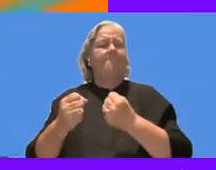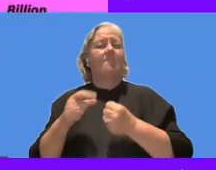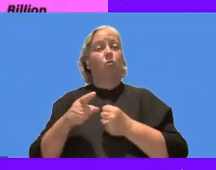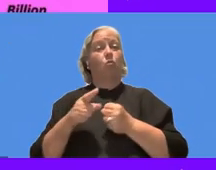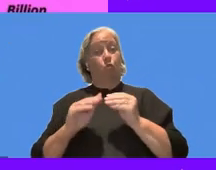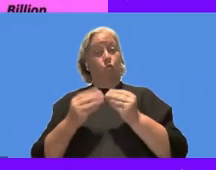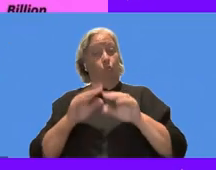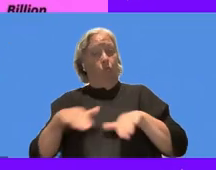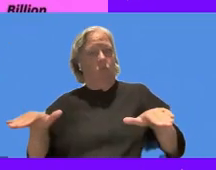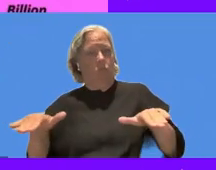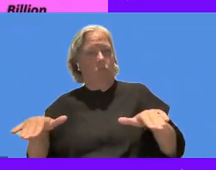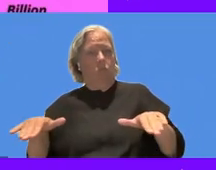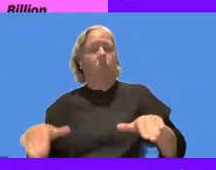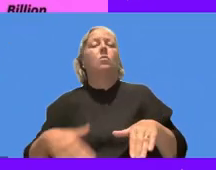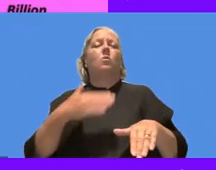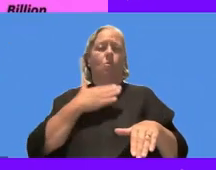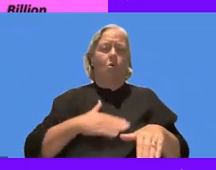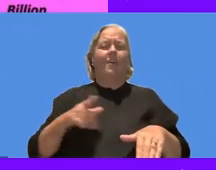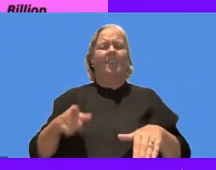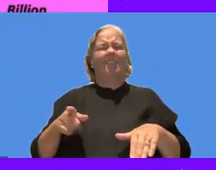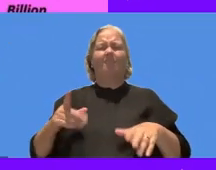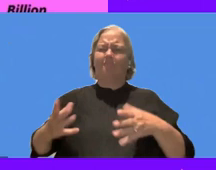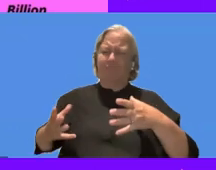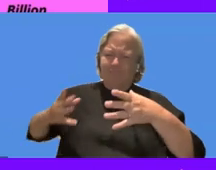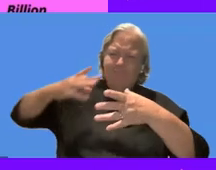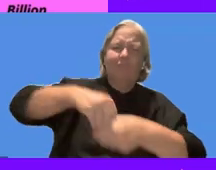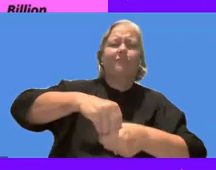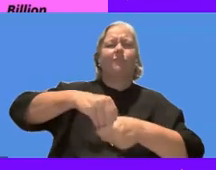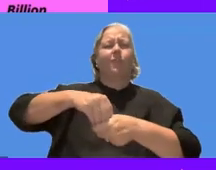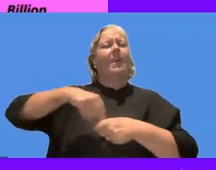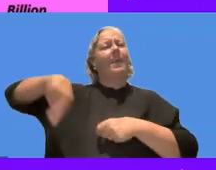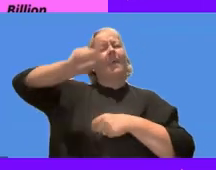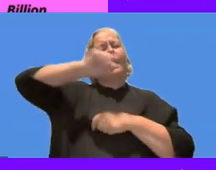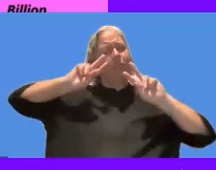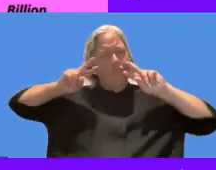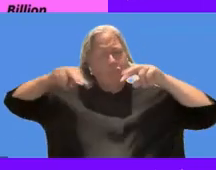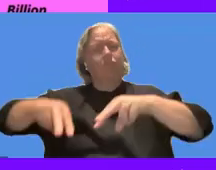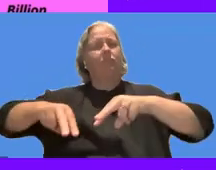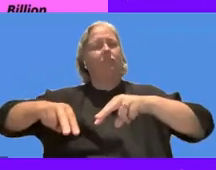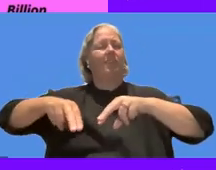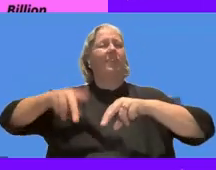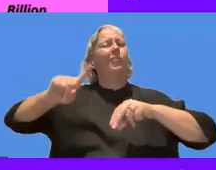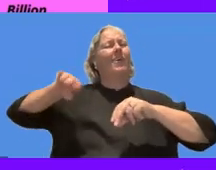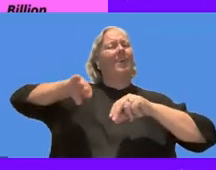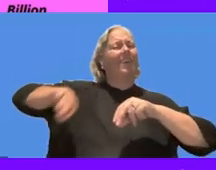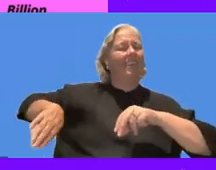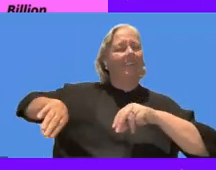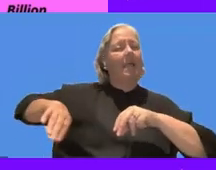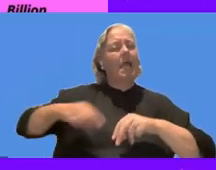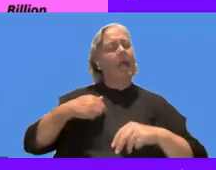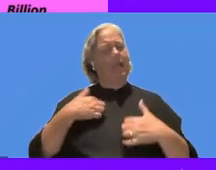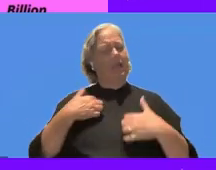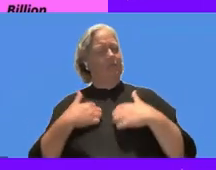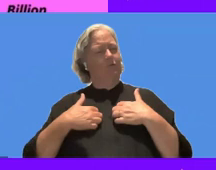really reflected and participating actively in decision-making processes at all levels. I'd love to just hear some reflections you maybe have on